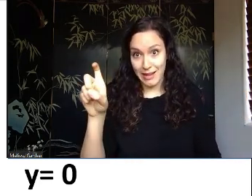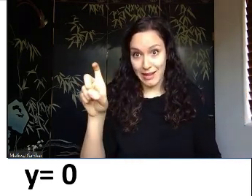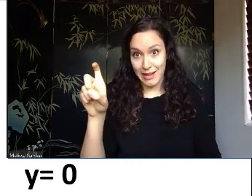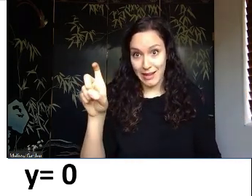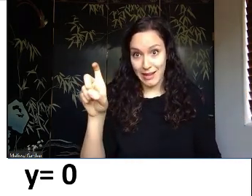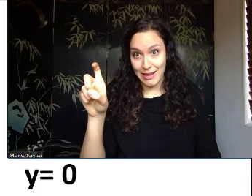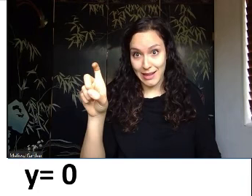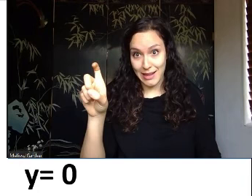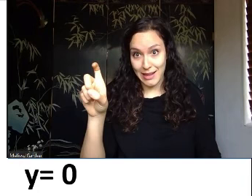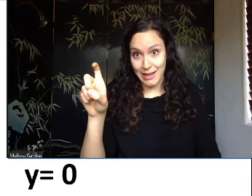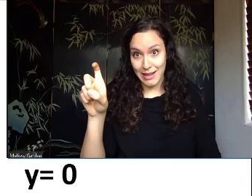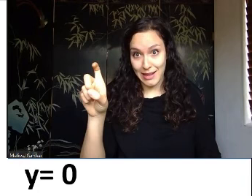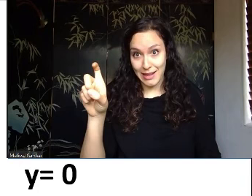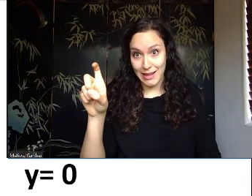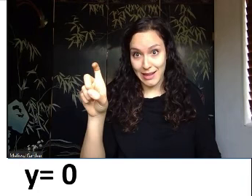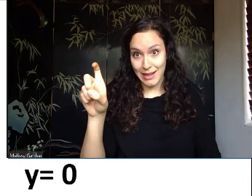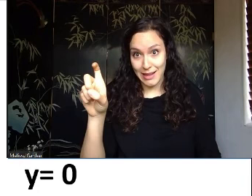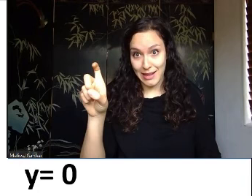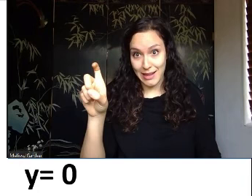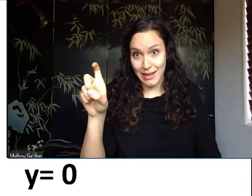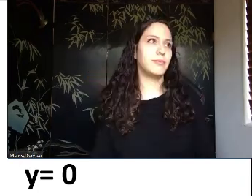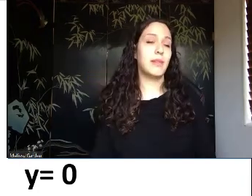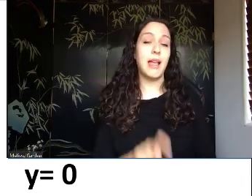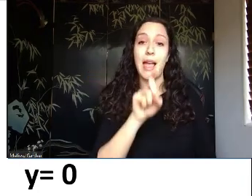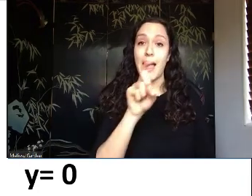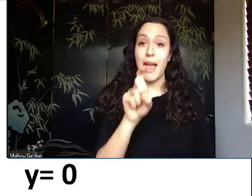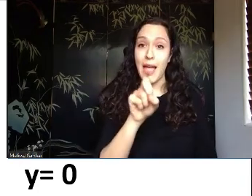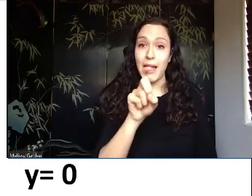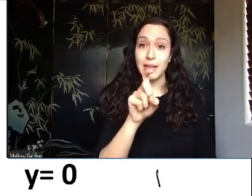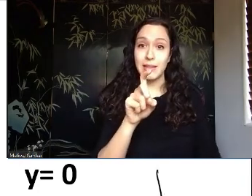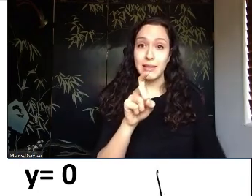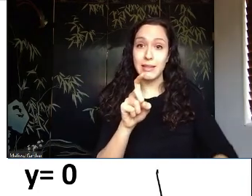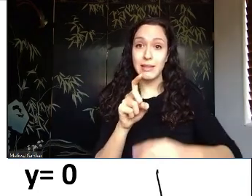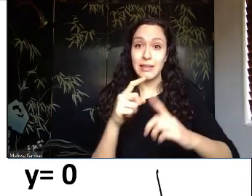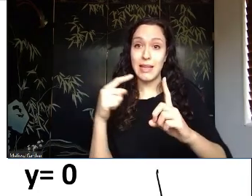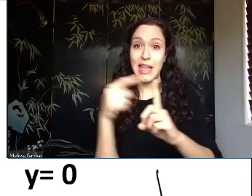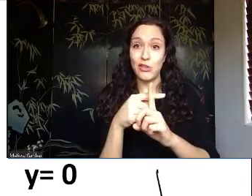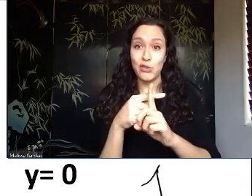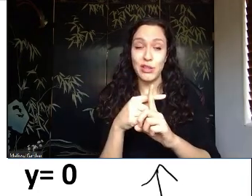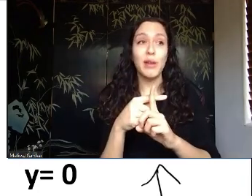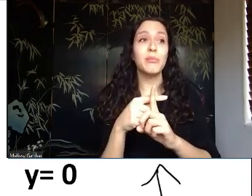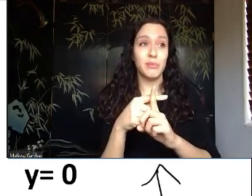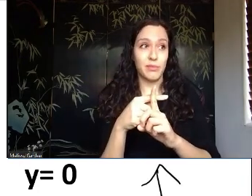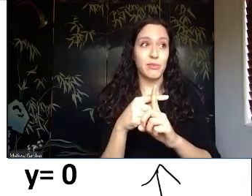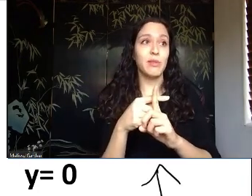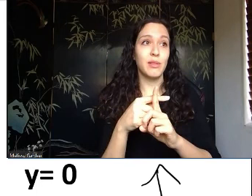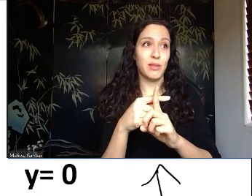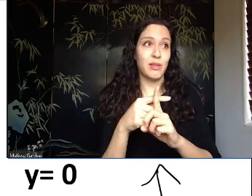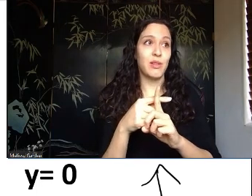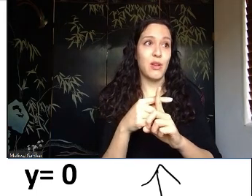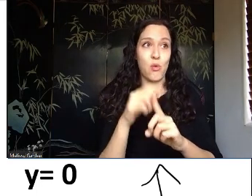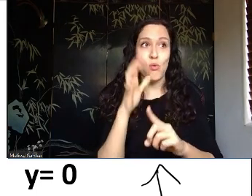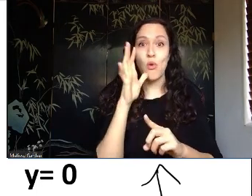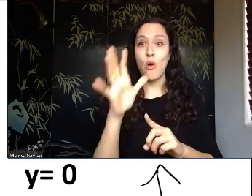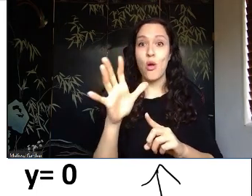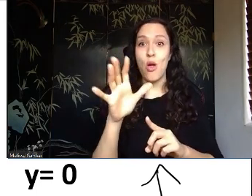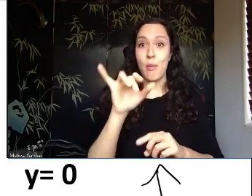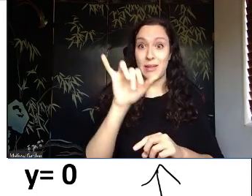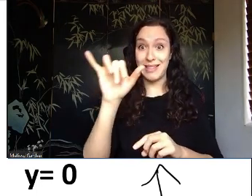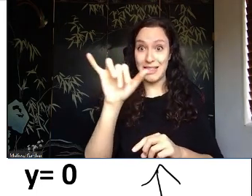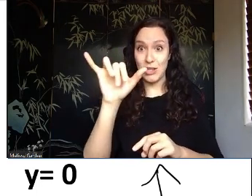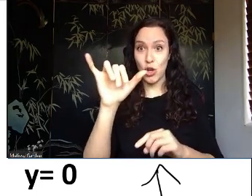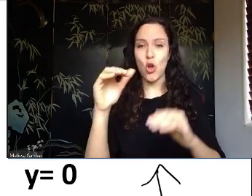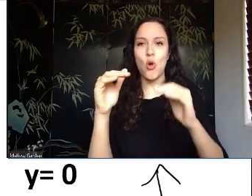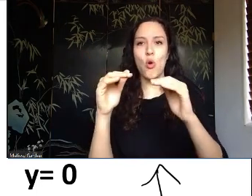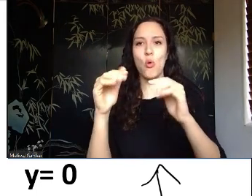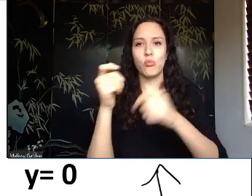For our x-intercept, you're going to plug in 0 for y. Why is that? Funny. Because it's